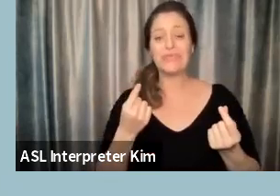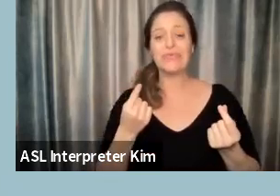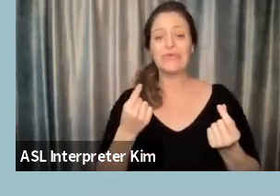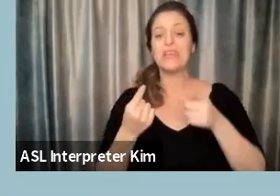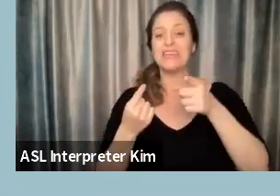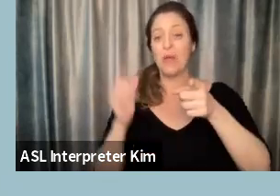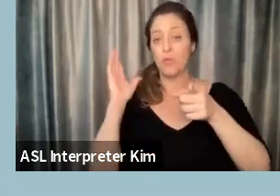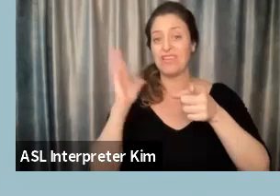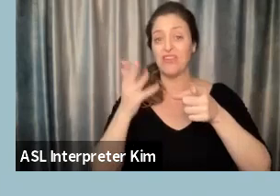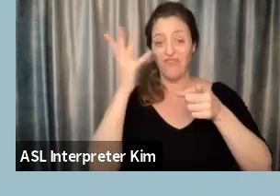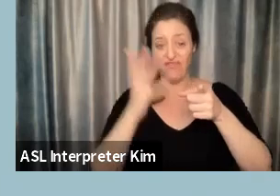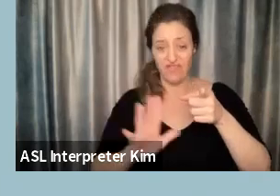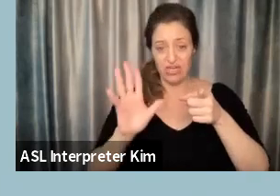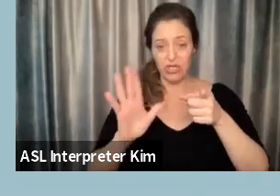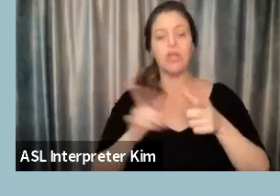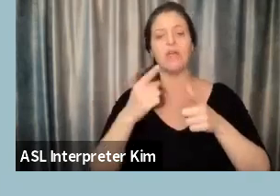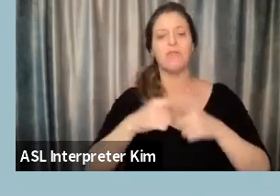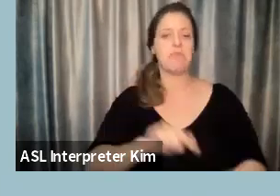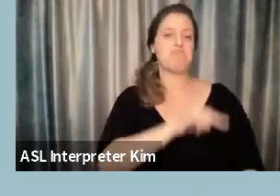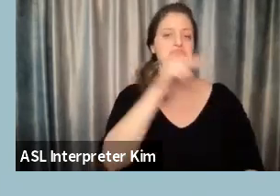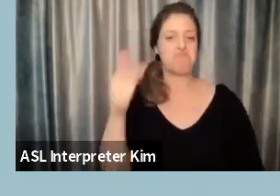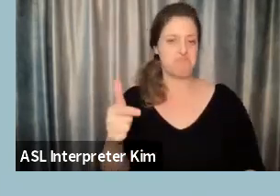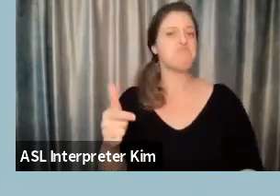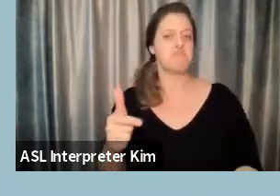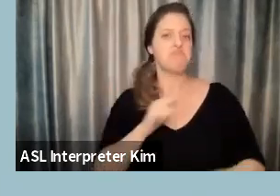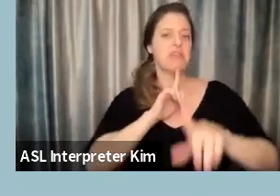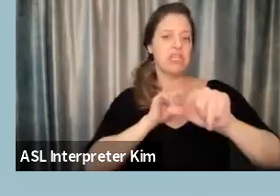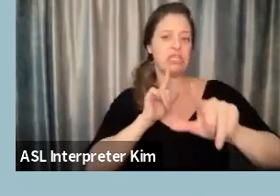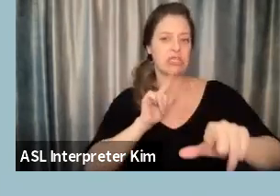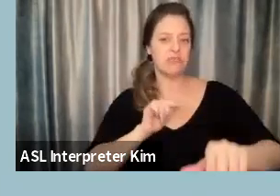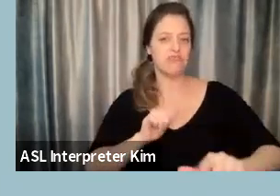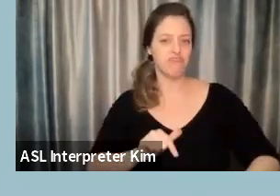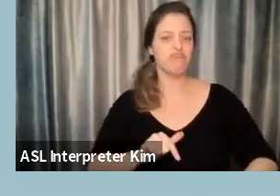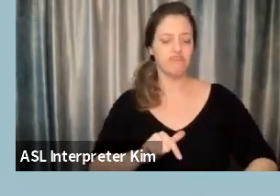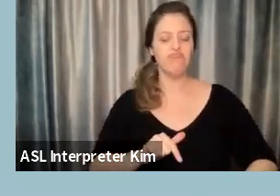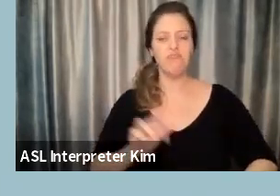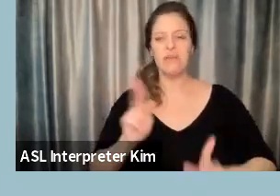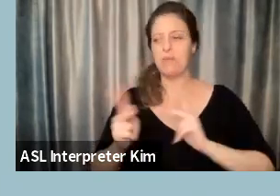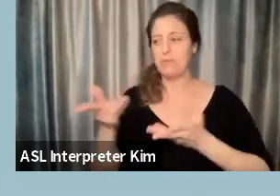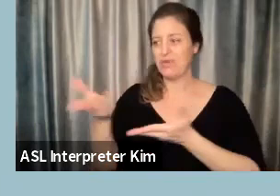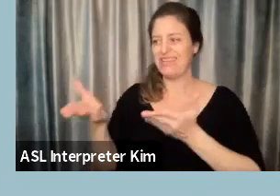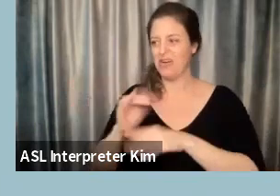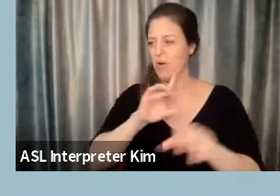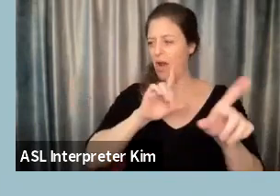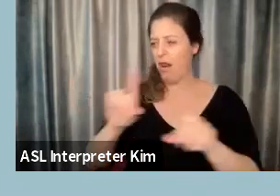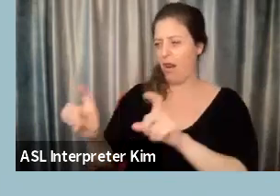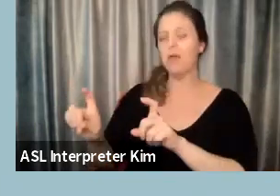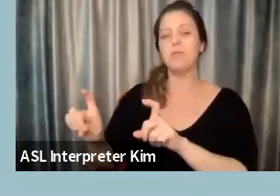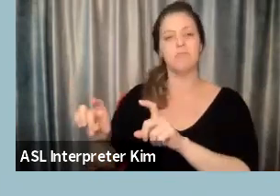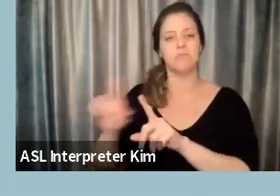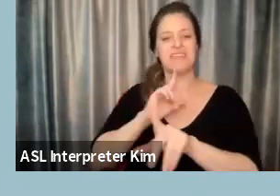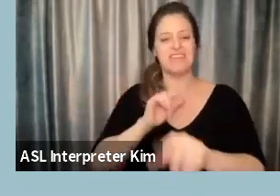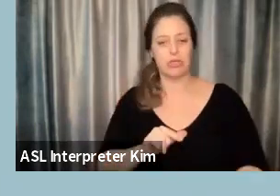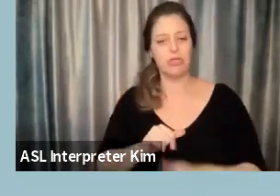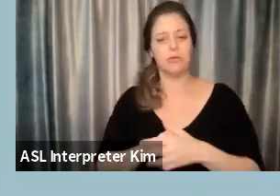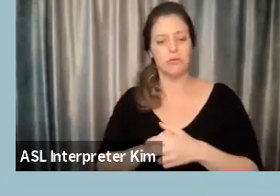this presentation, and then we'll ask those questions to our presenters, our panelists. And then I see that